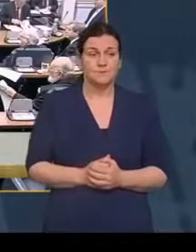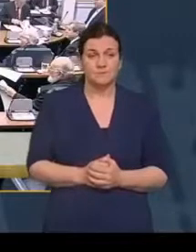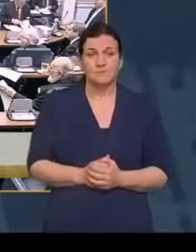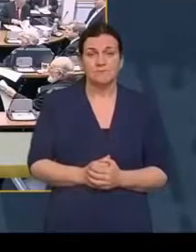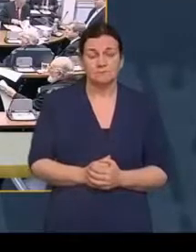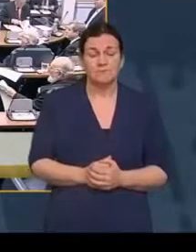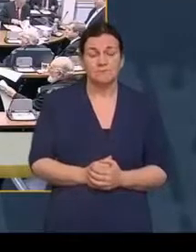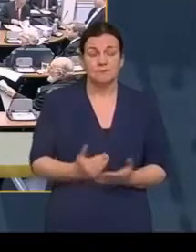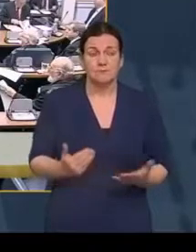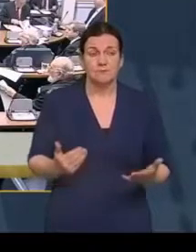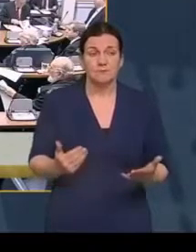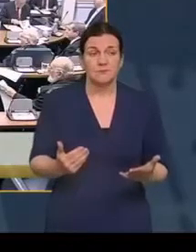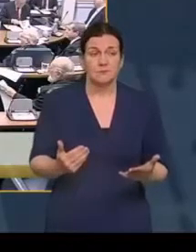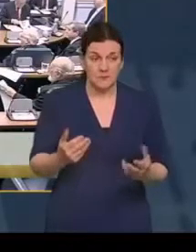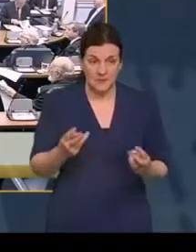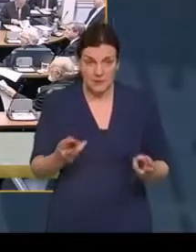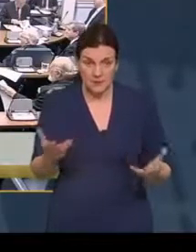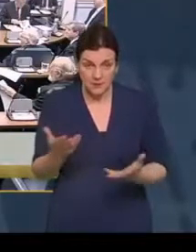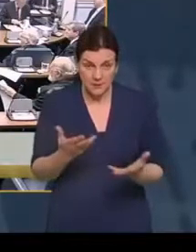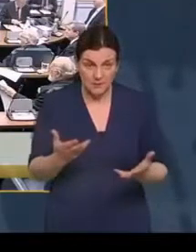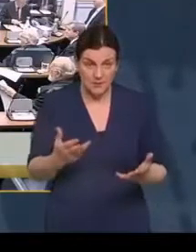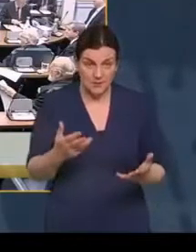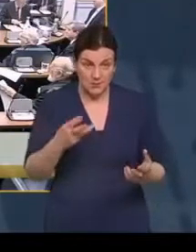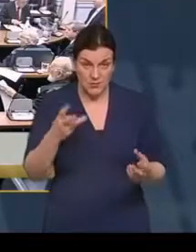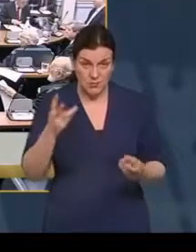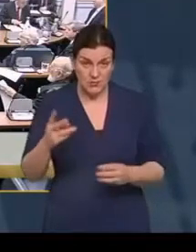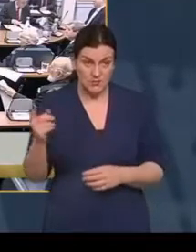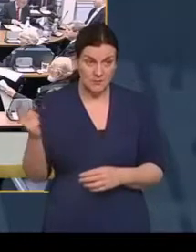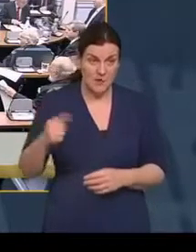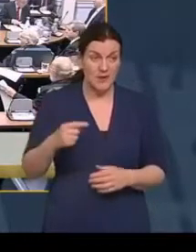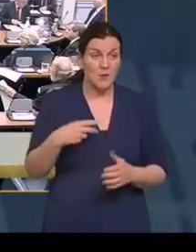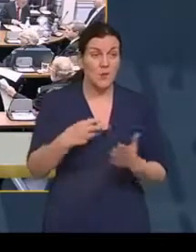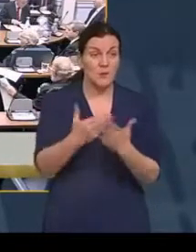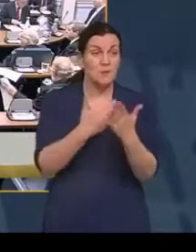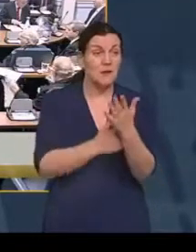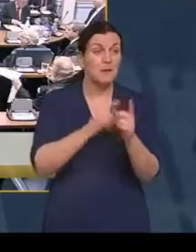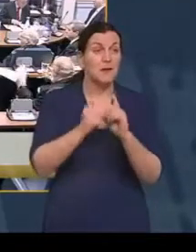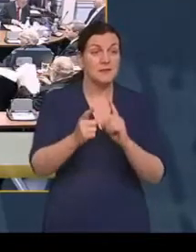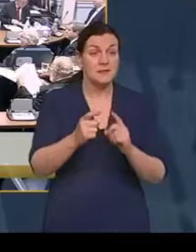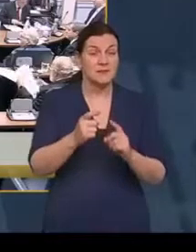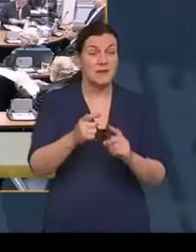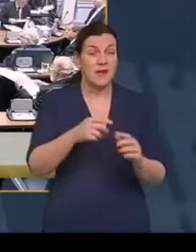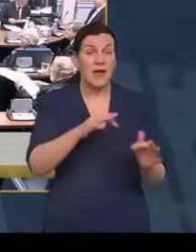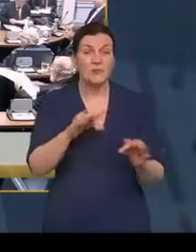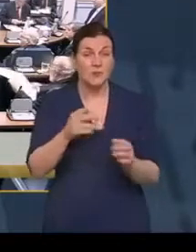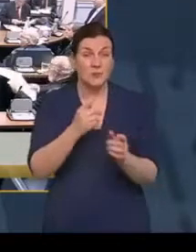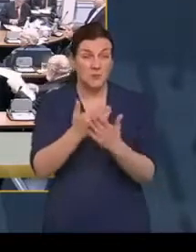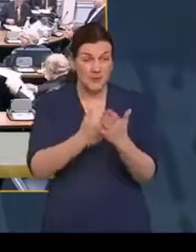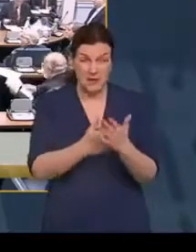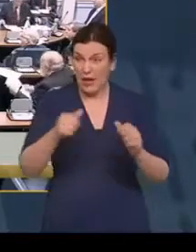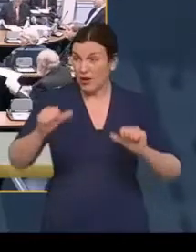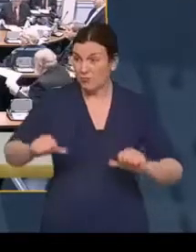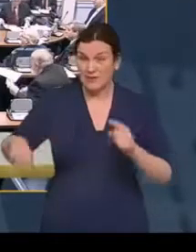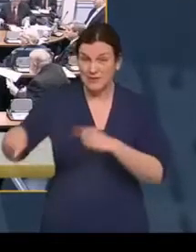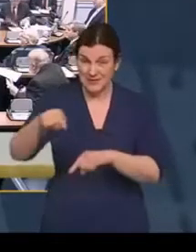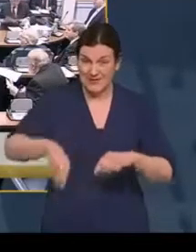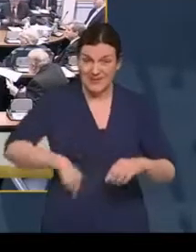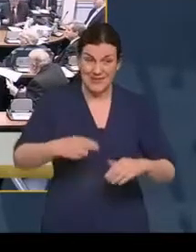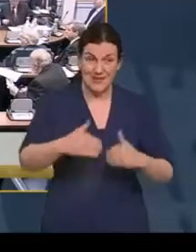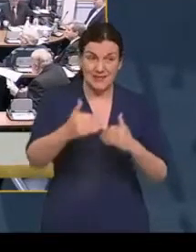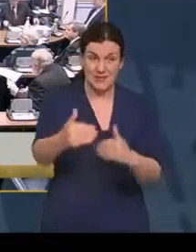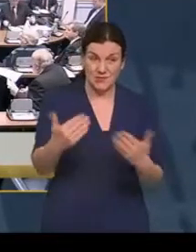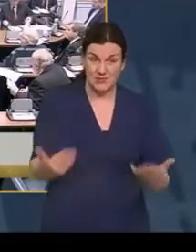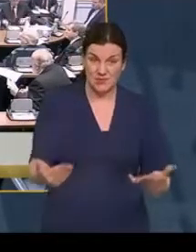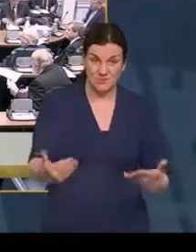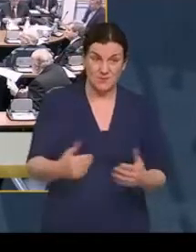to. Yeah. I want. You know what? I'll let you back in again when the bill passes, unless there's something specific to say. Is it agreed to